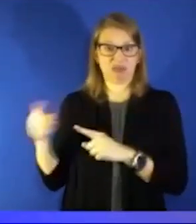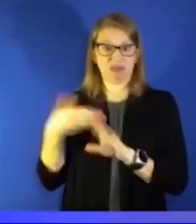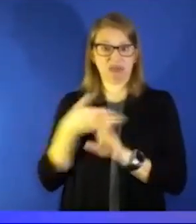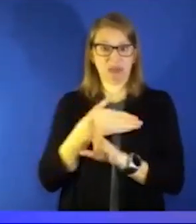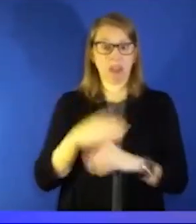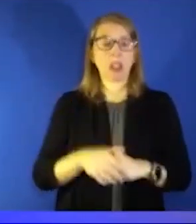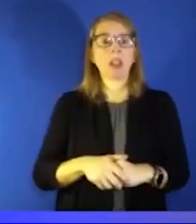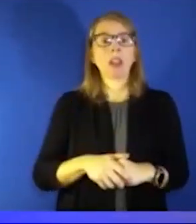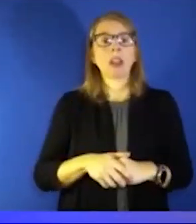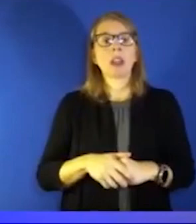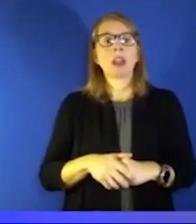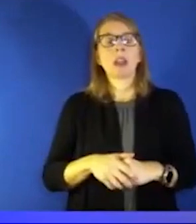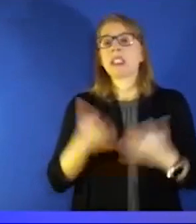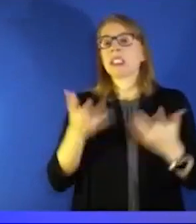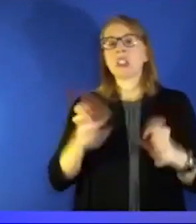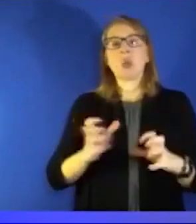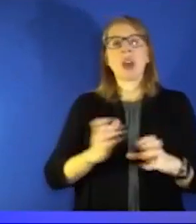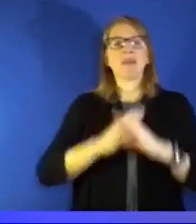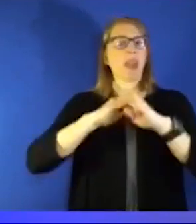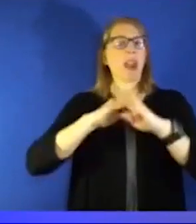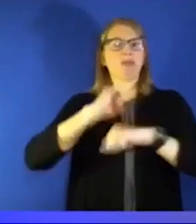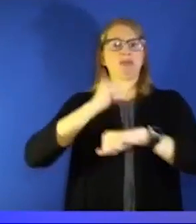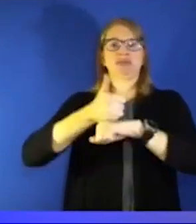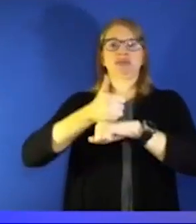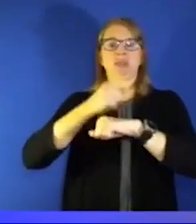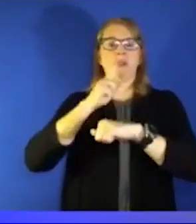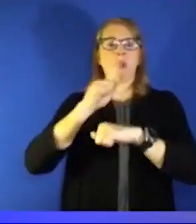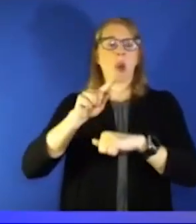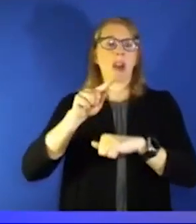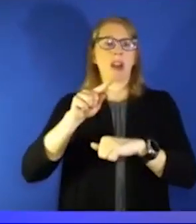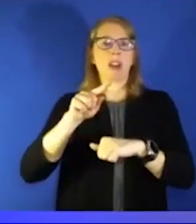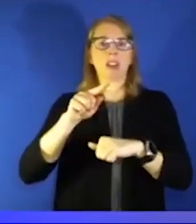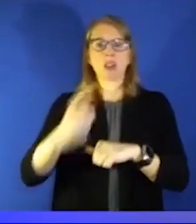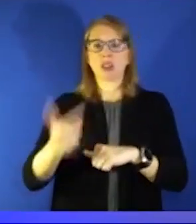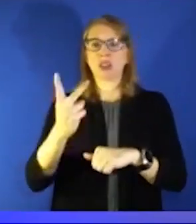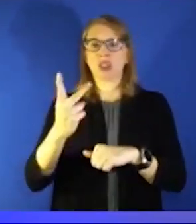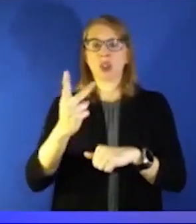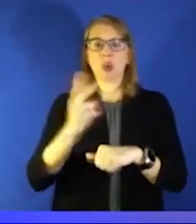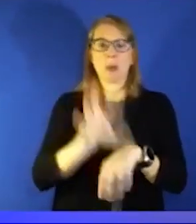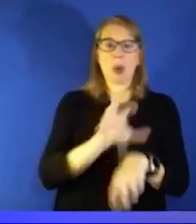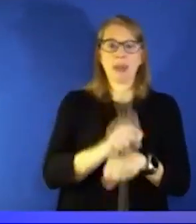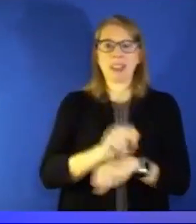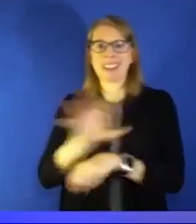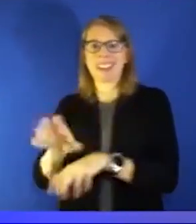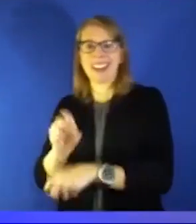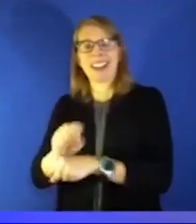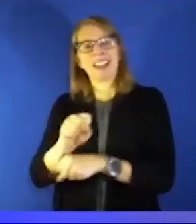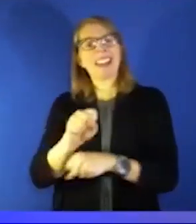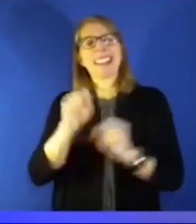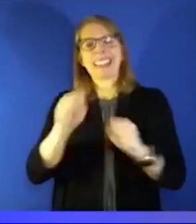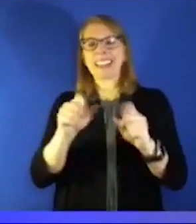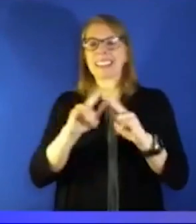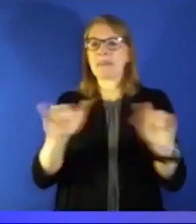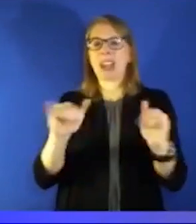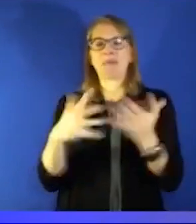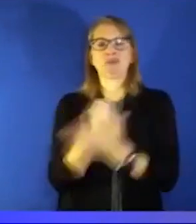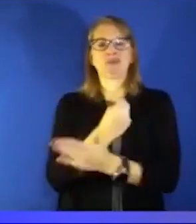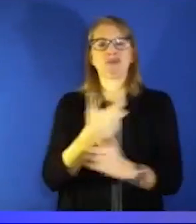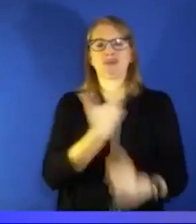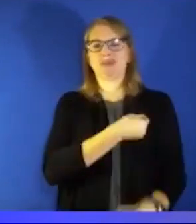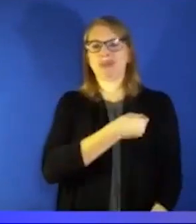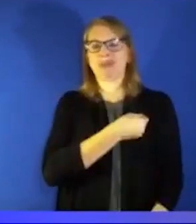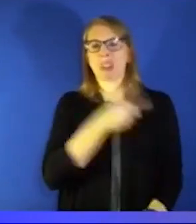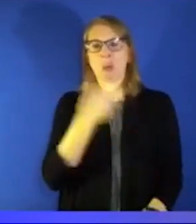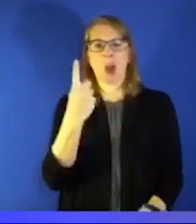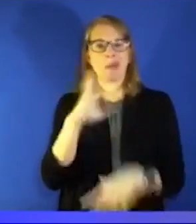put a barrier for these make 2 visits out of 1. And so certainly get them both at the same time. The flu vaccine